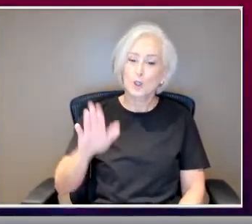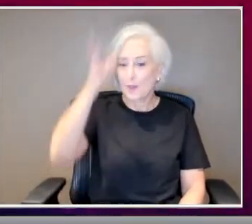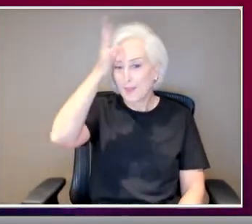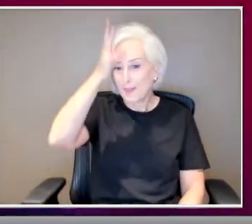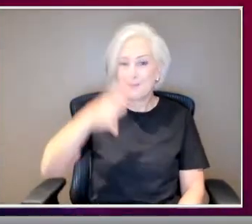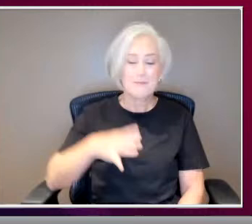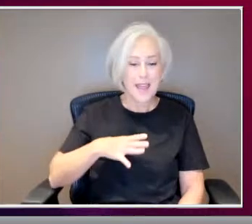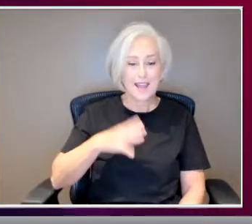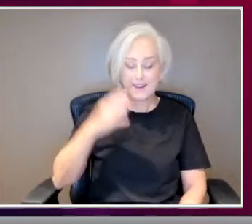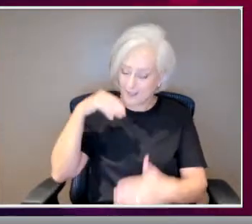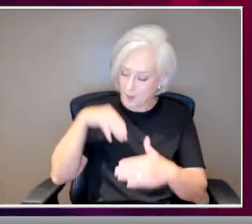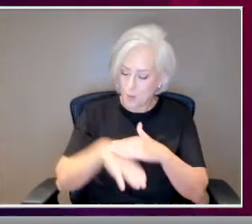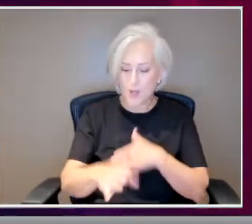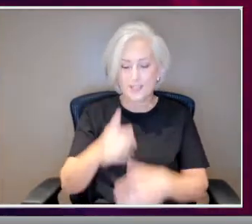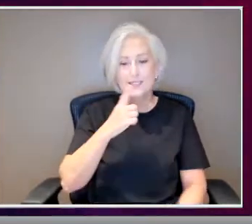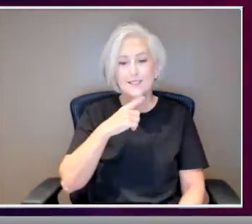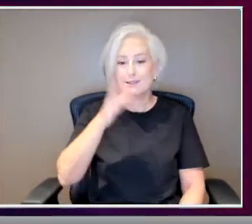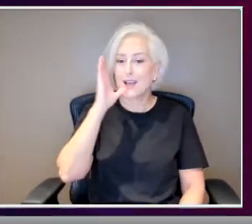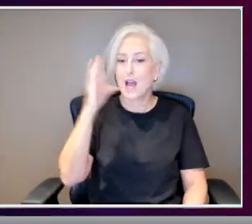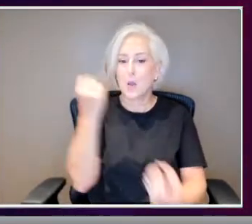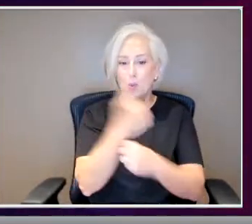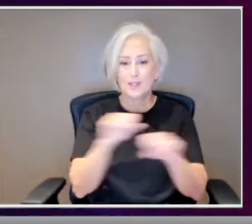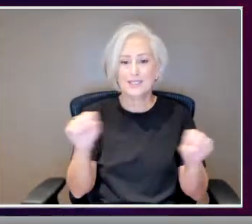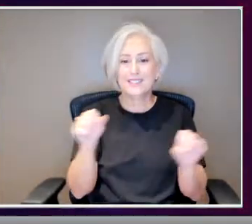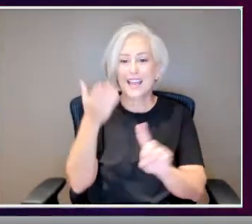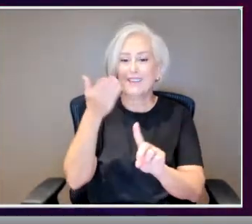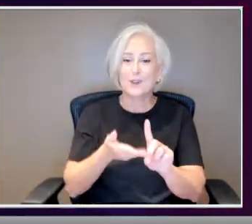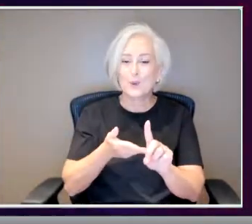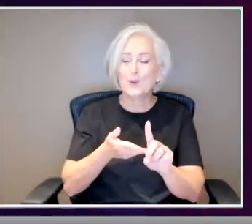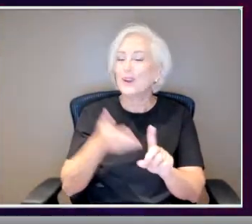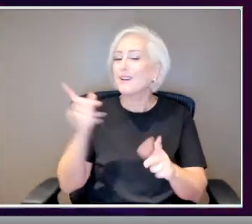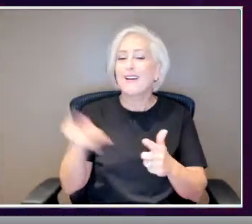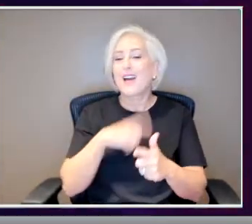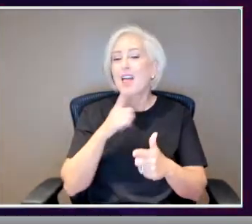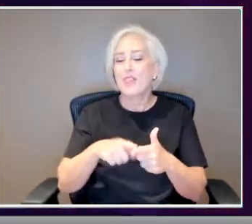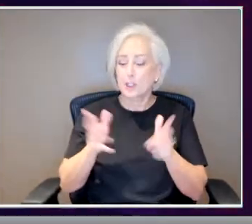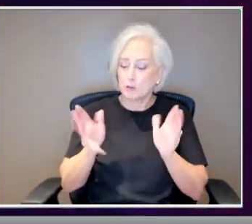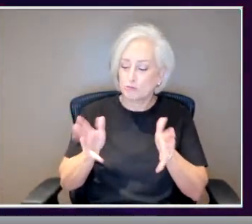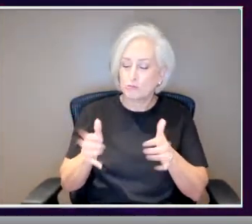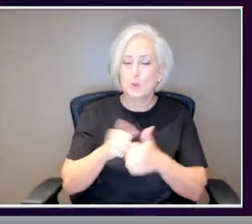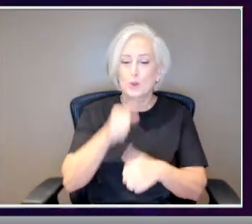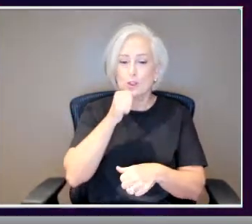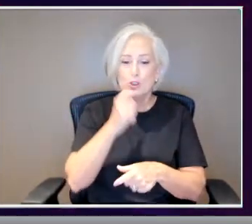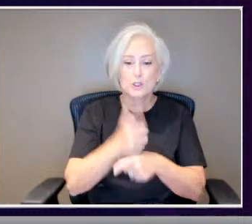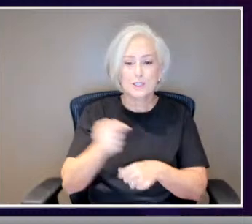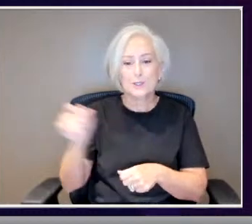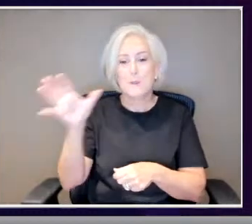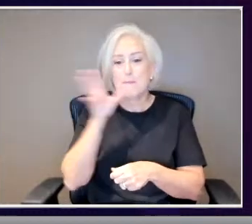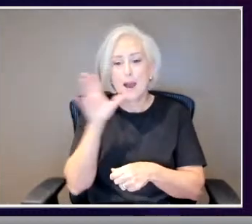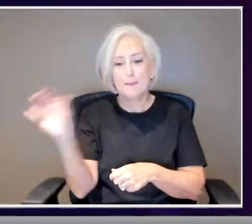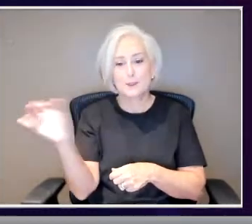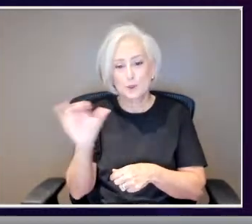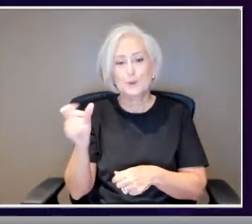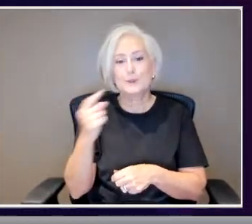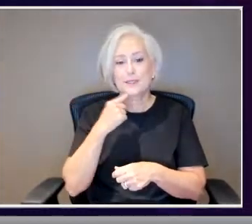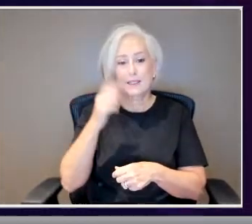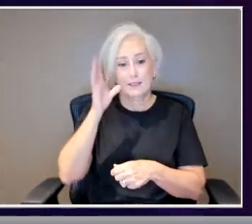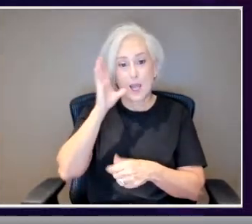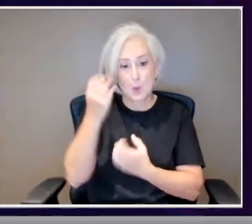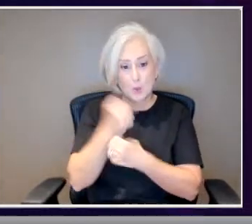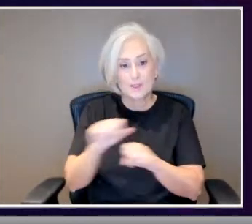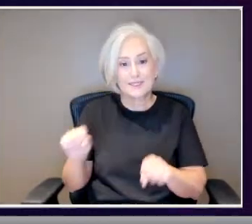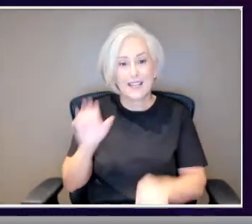in and said, I'm going to save you. And then you talked to her sister and her mom, who are here today as well, saying, I'm going to save